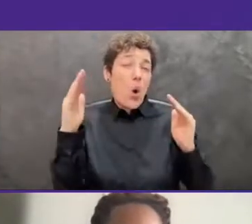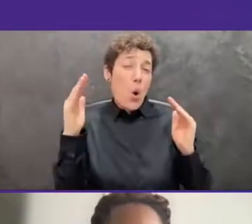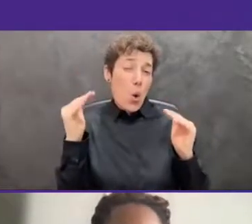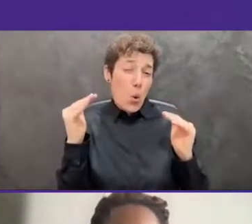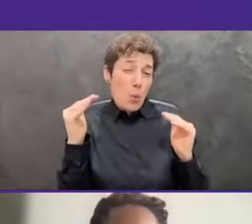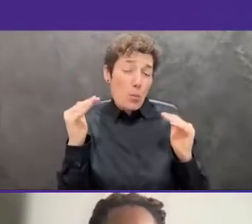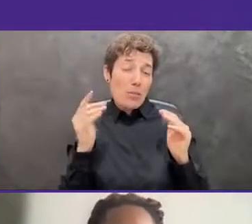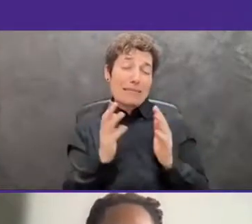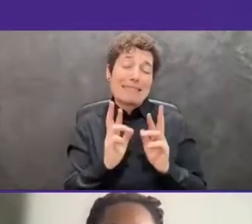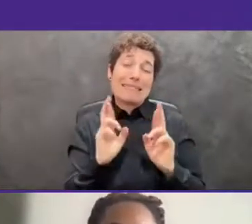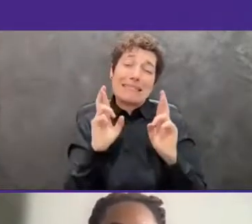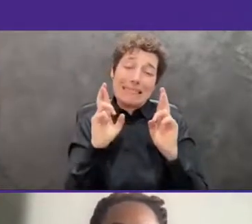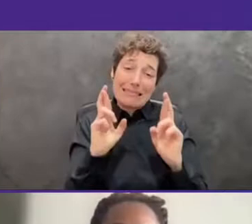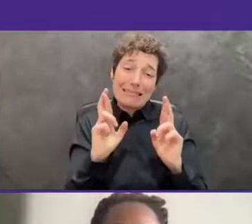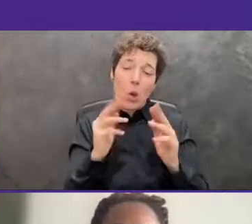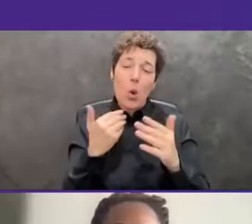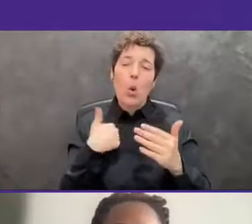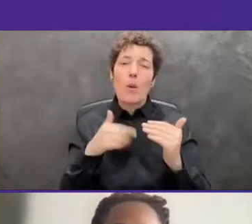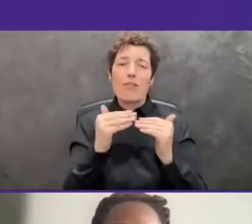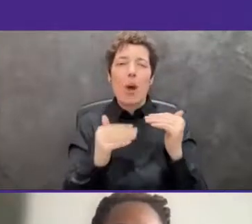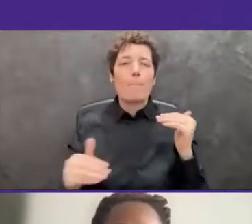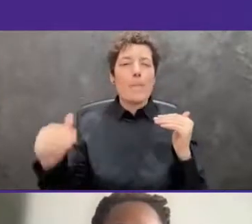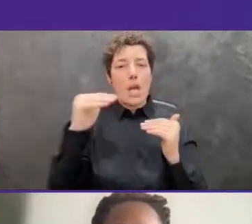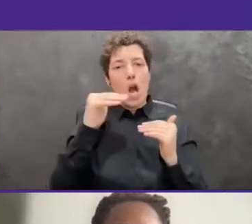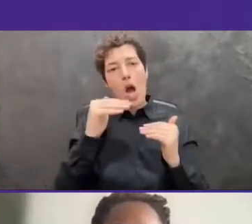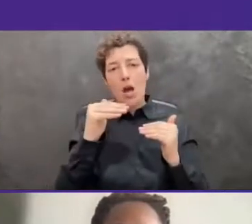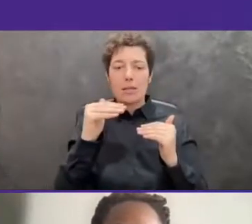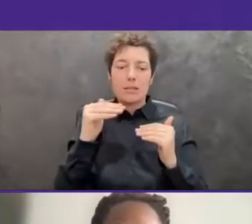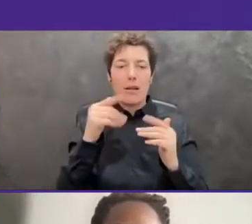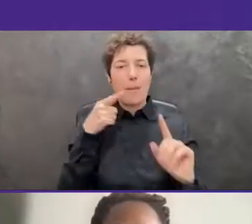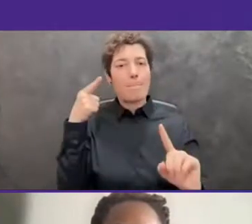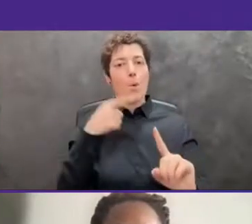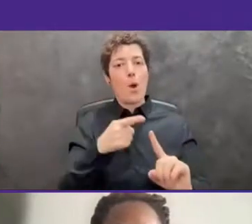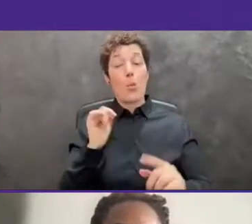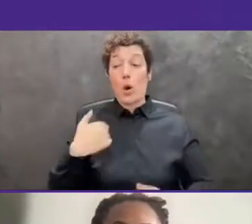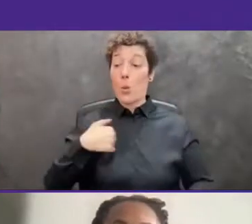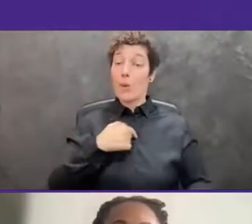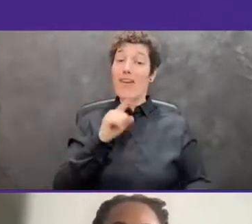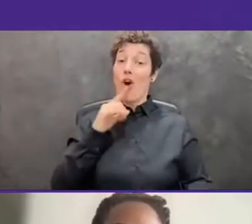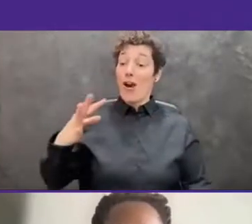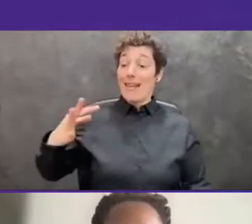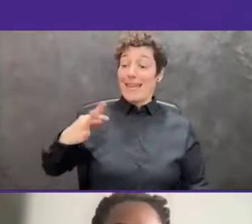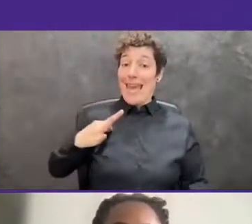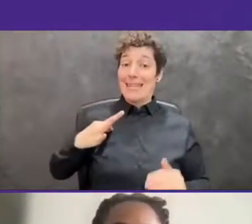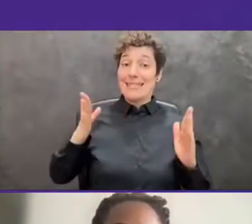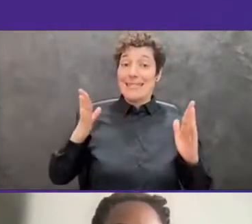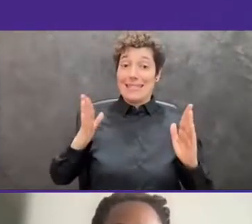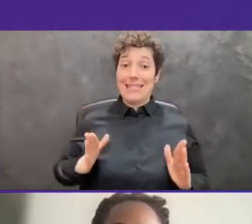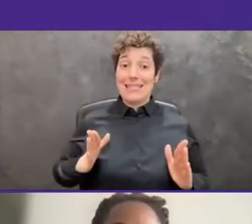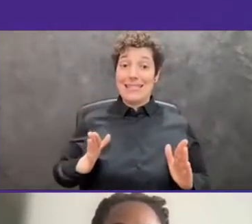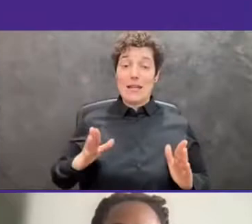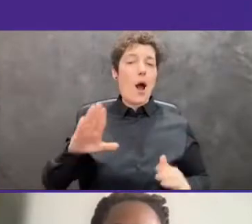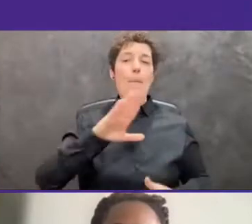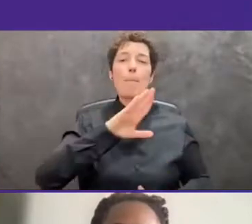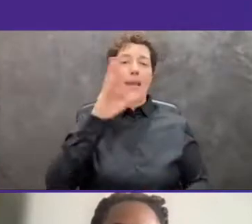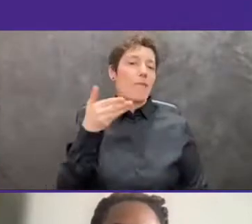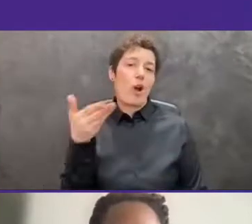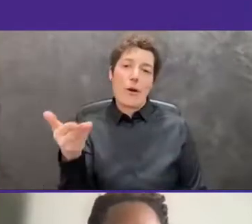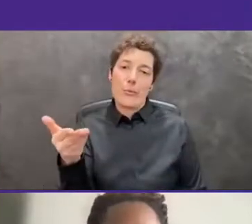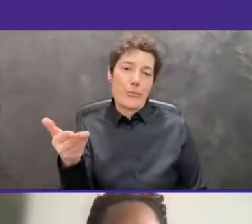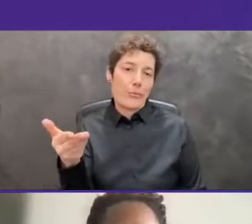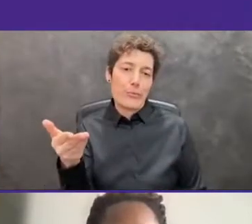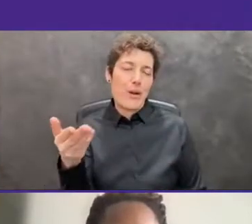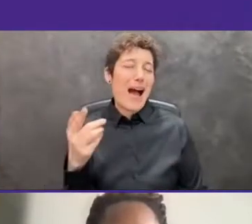moved past the point of being happy to be a candidate and rather owning